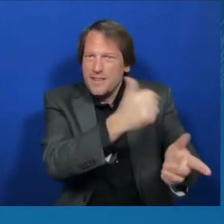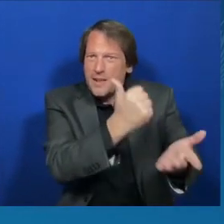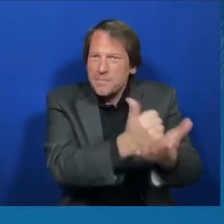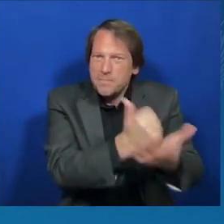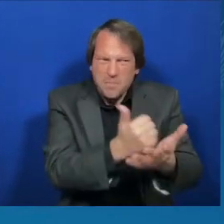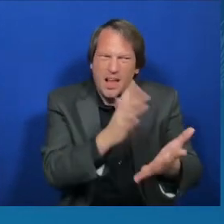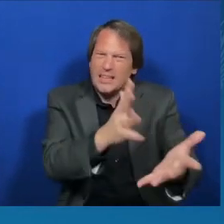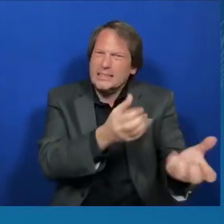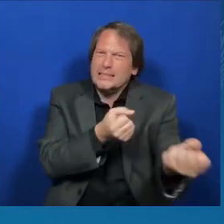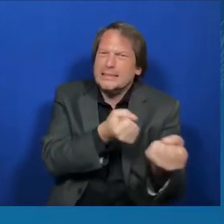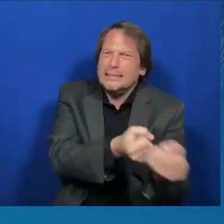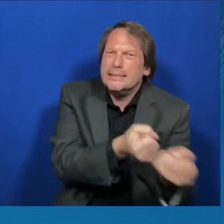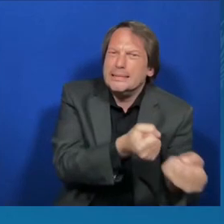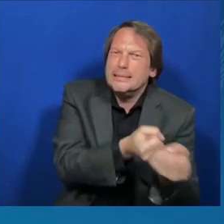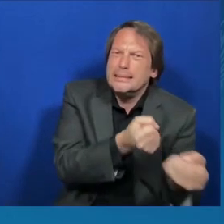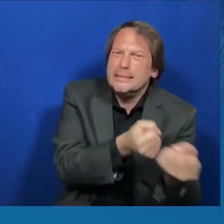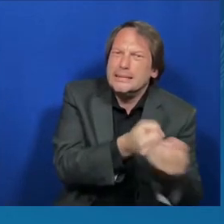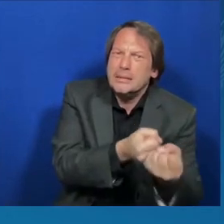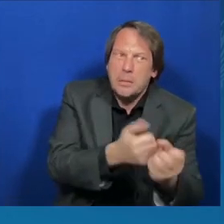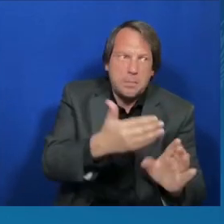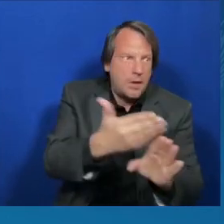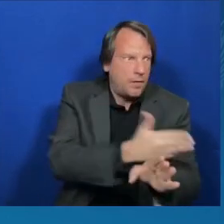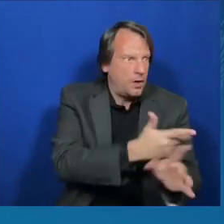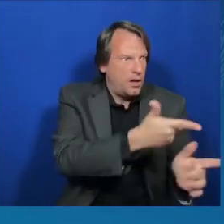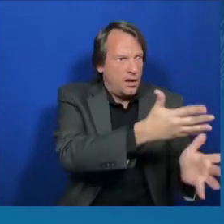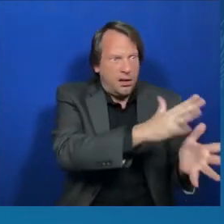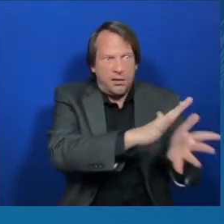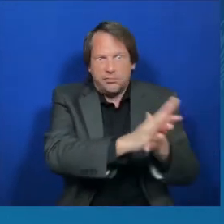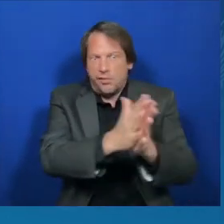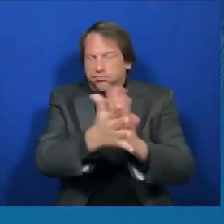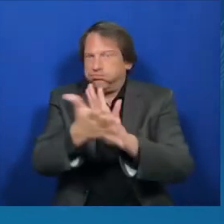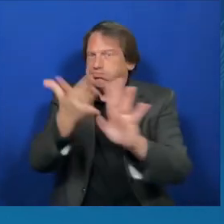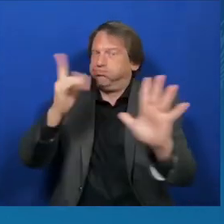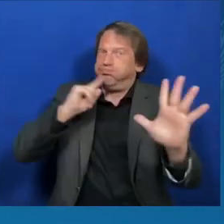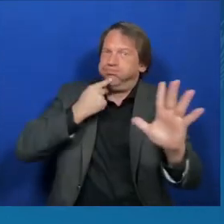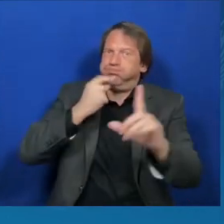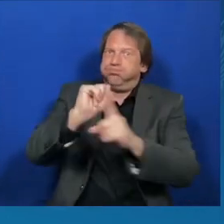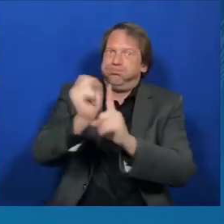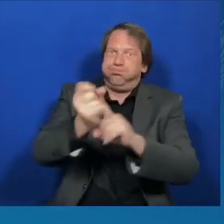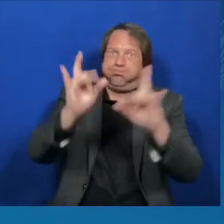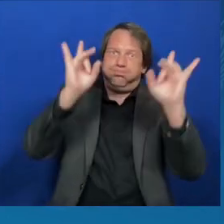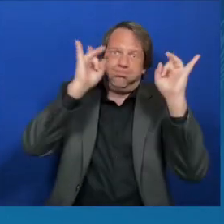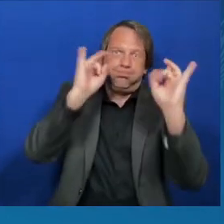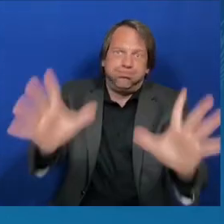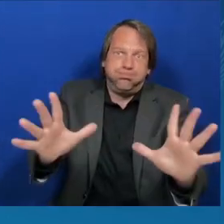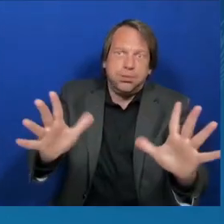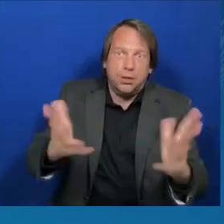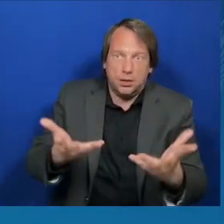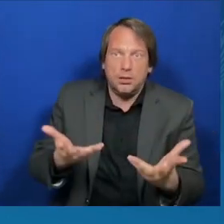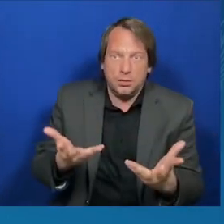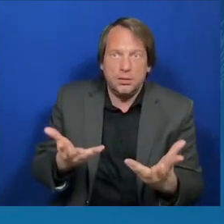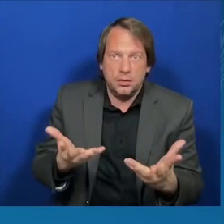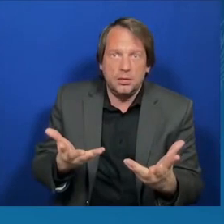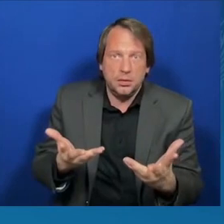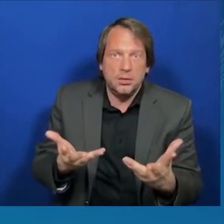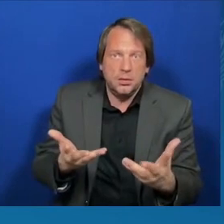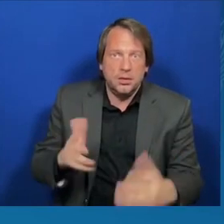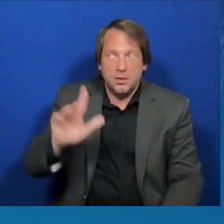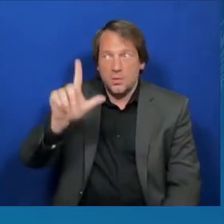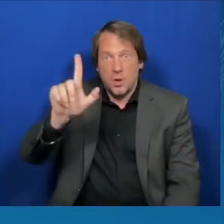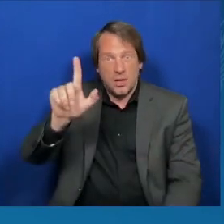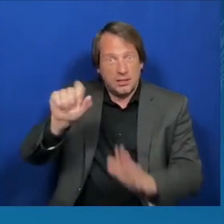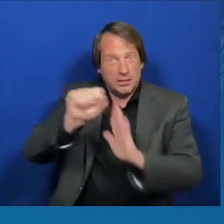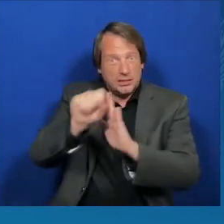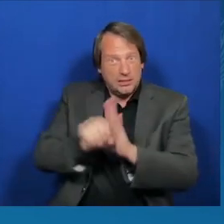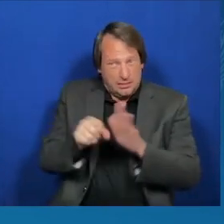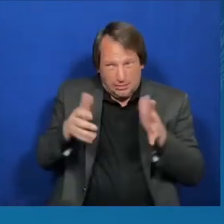before a tragedy occurs. You know, there are only about 21 states that have passed red flag laws.